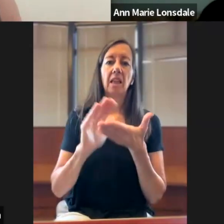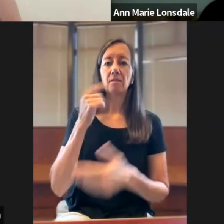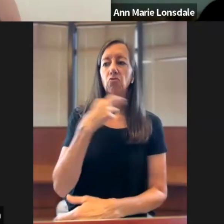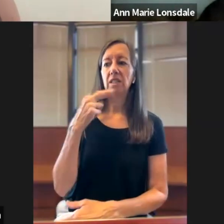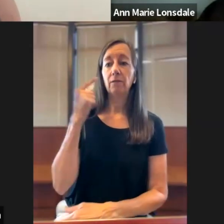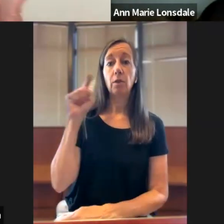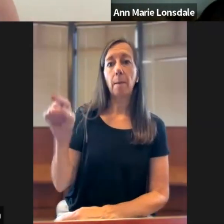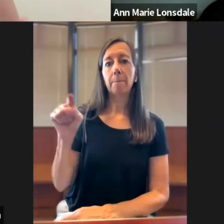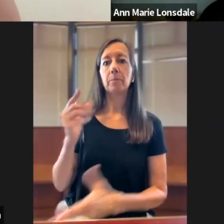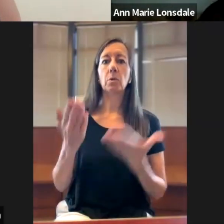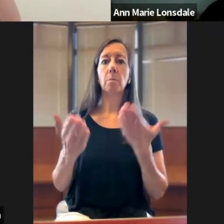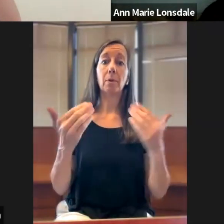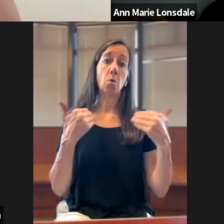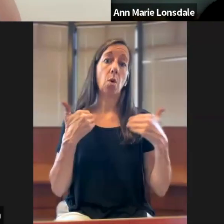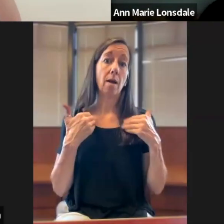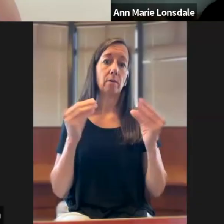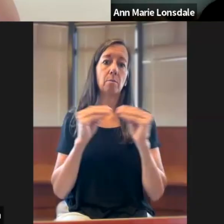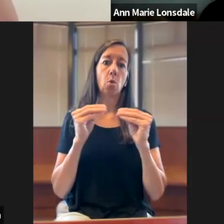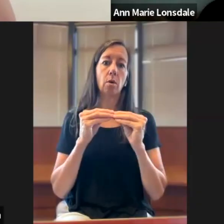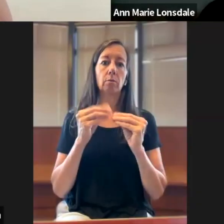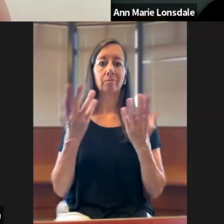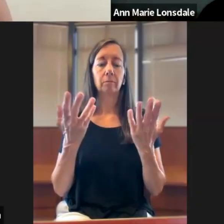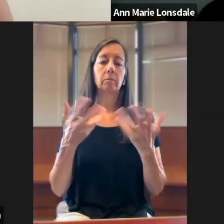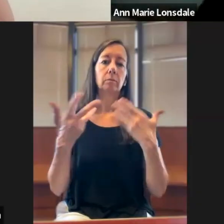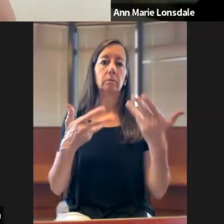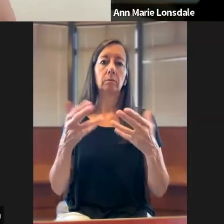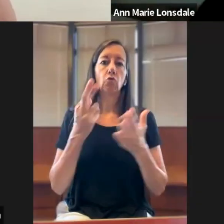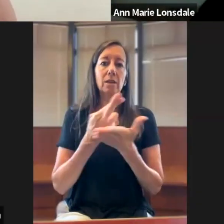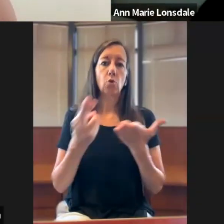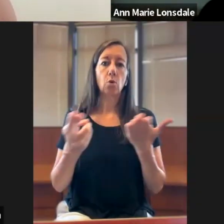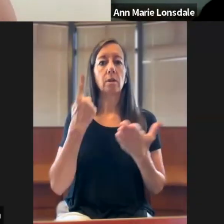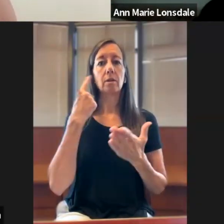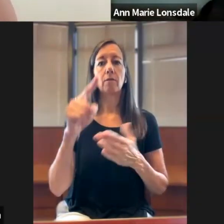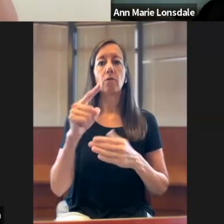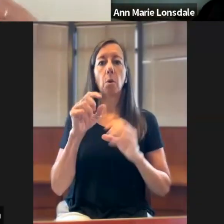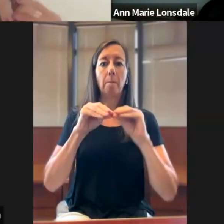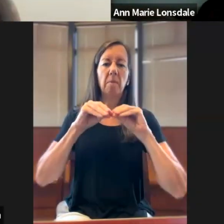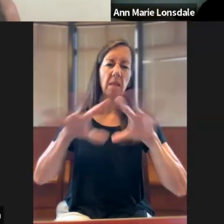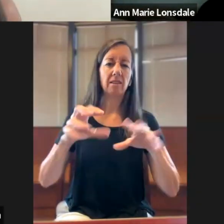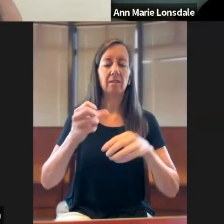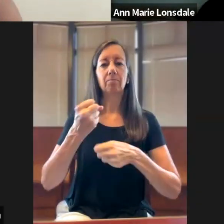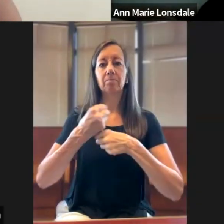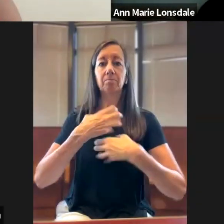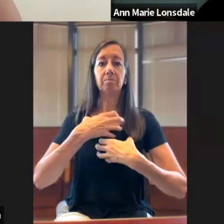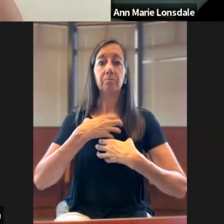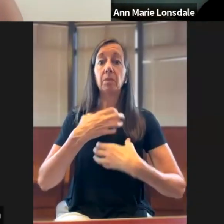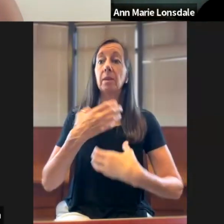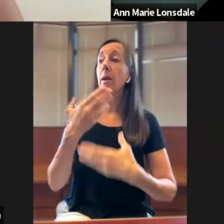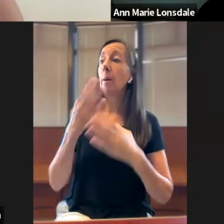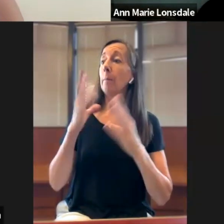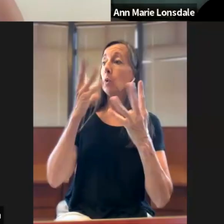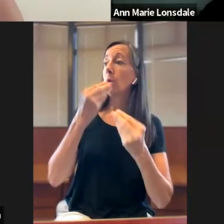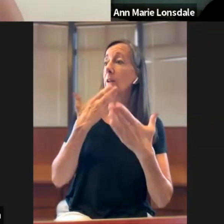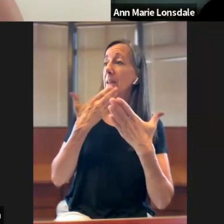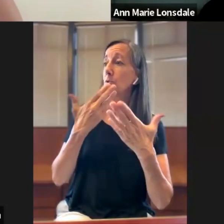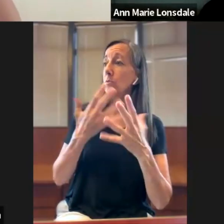that regard. So those are the resources. Beautiful. Thank you so much. All right, I think we're going to start